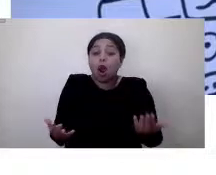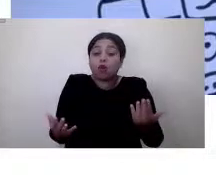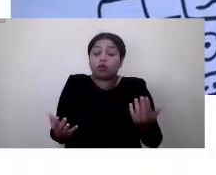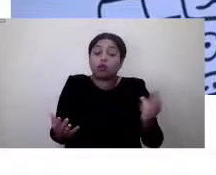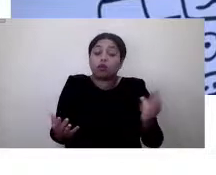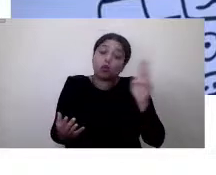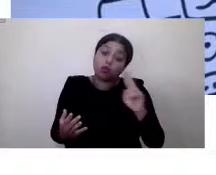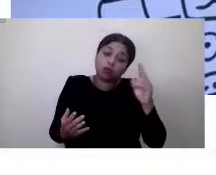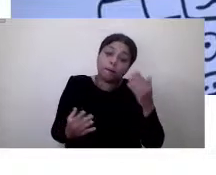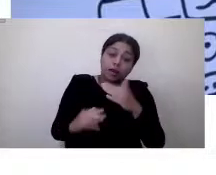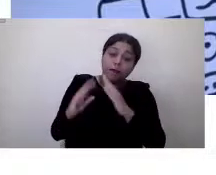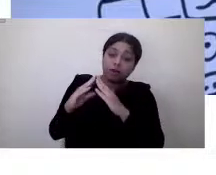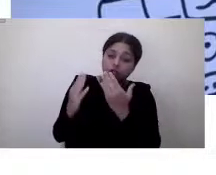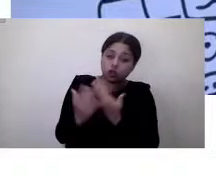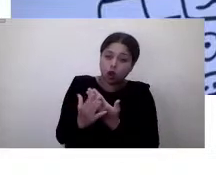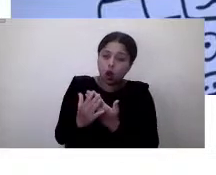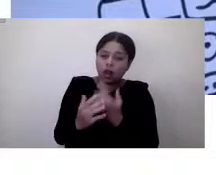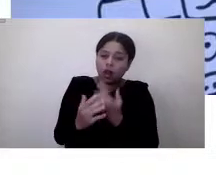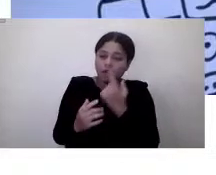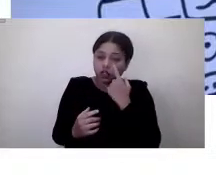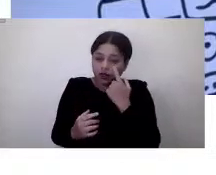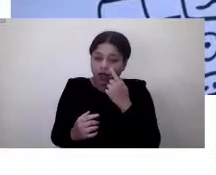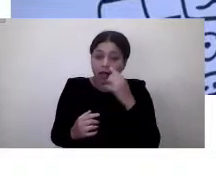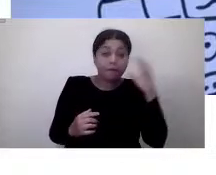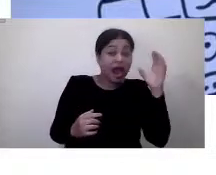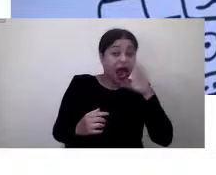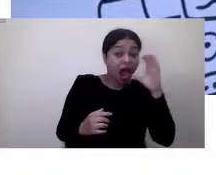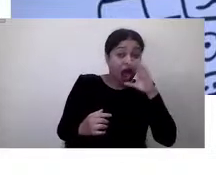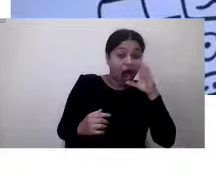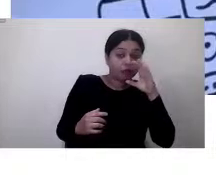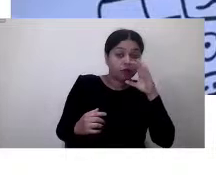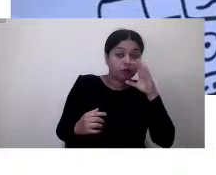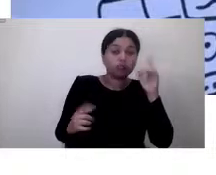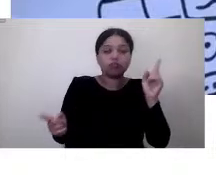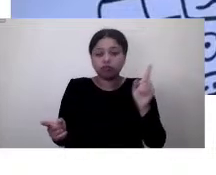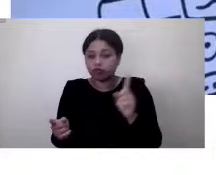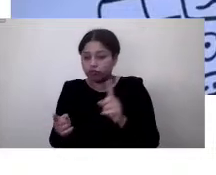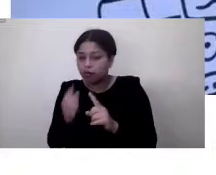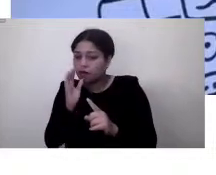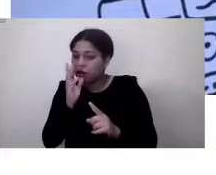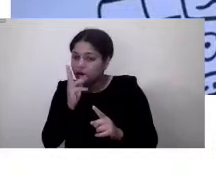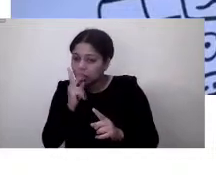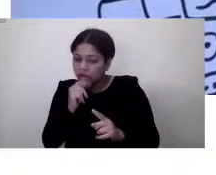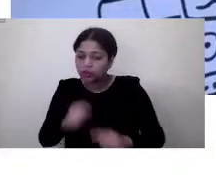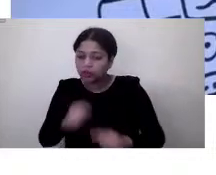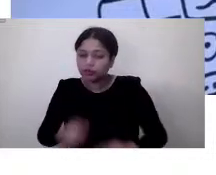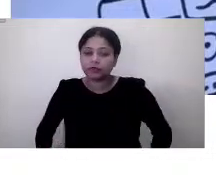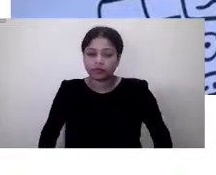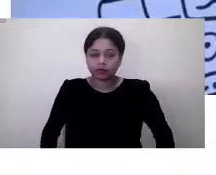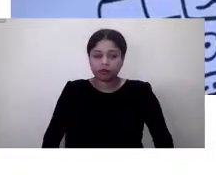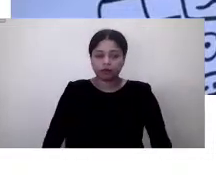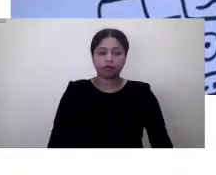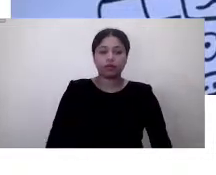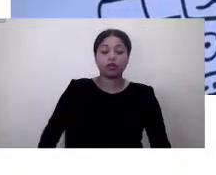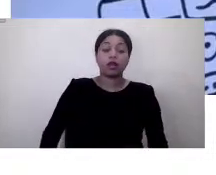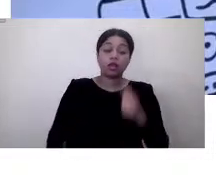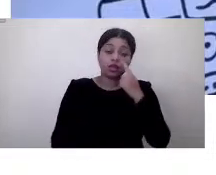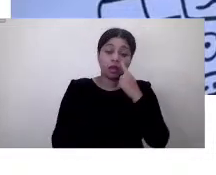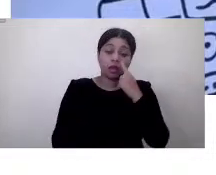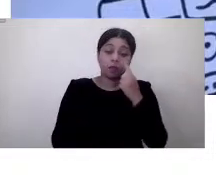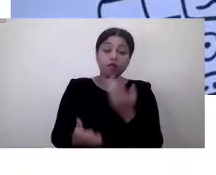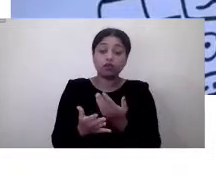for example. Then I took it from there and I transferred the context from transport to how we can look after